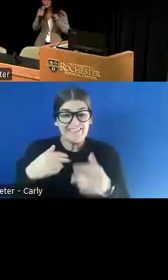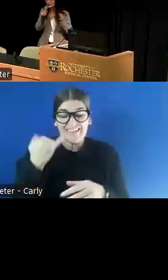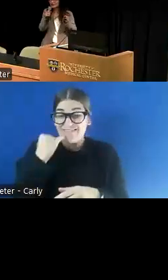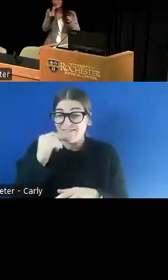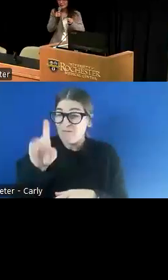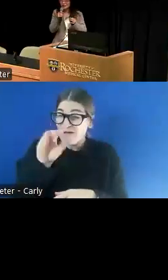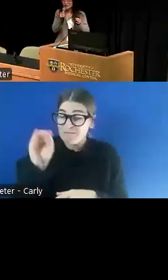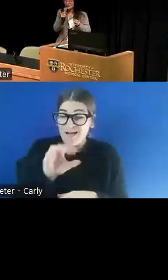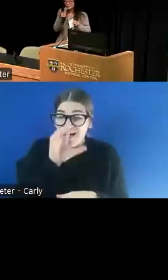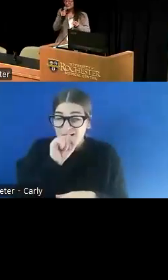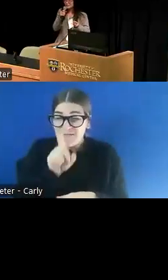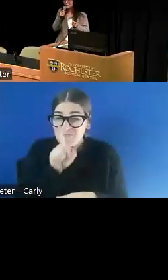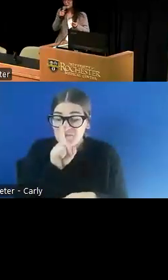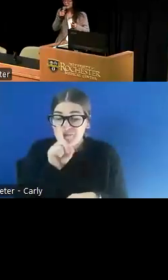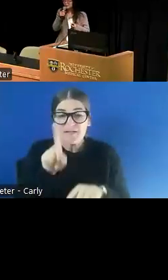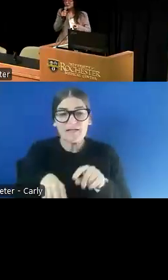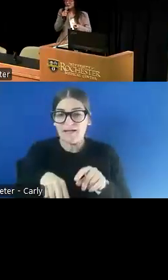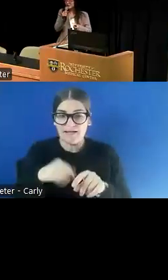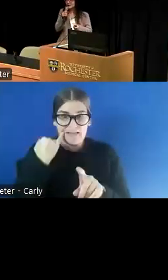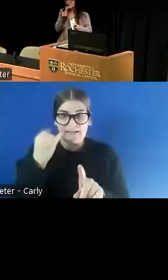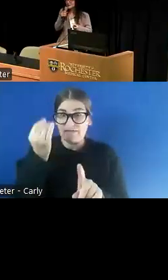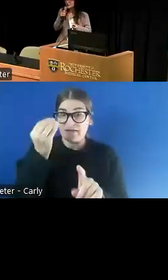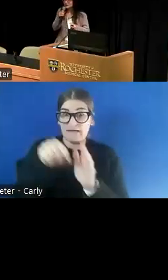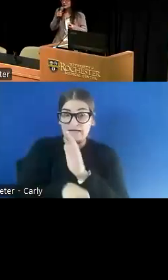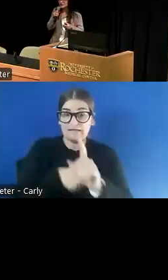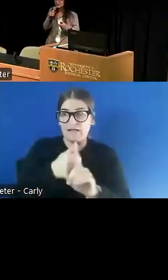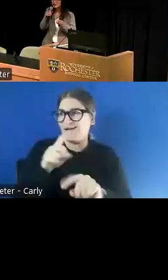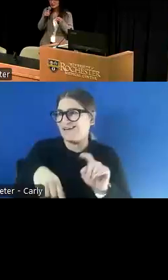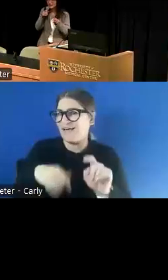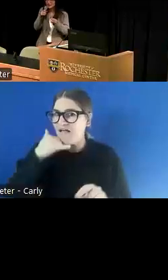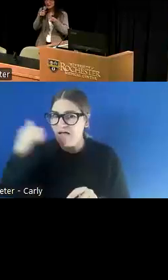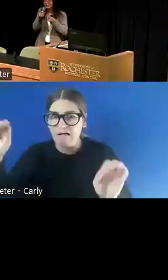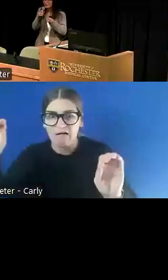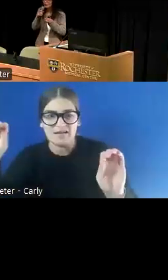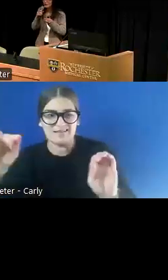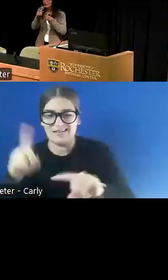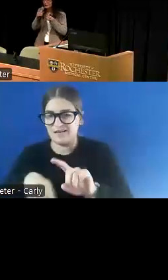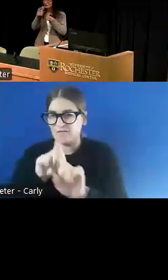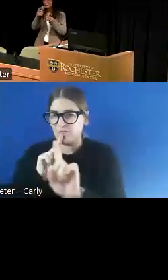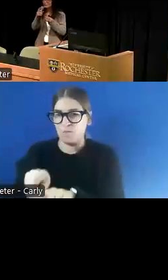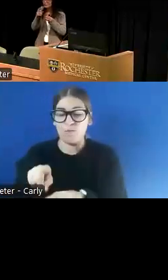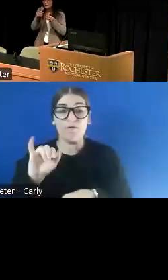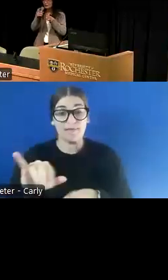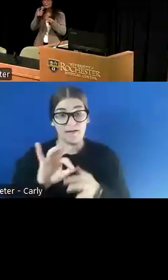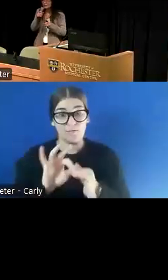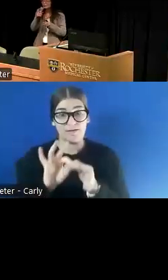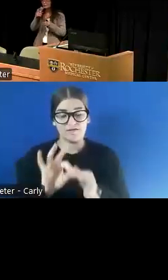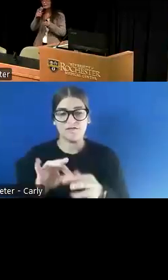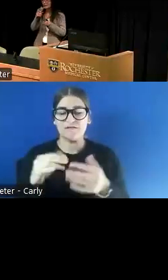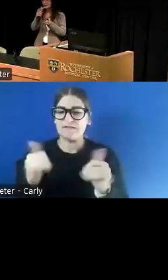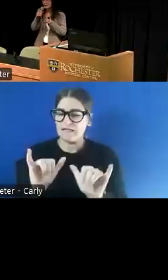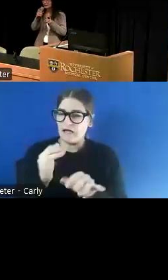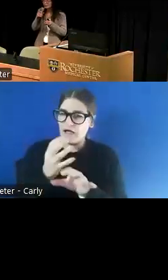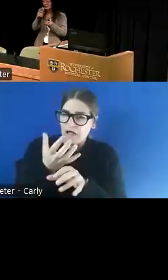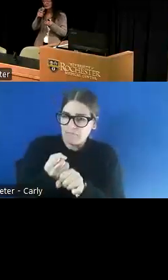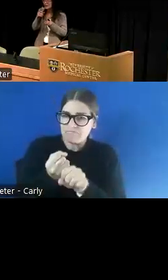call anybody when a service member has suicidal thoughts, usually it is that type of relationship that you have built already,